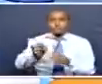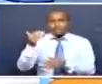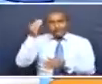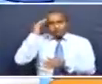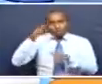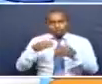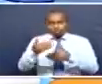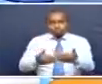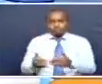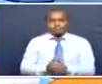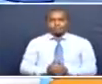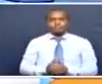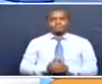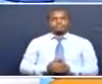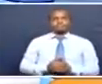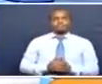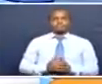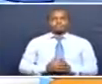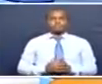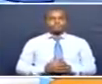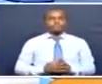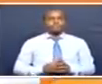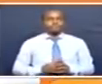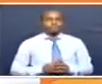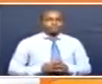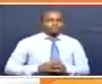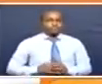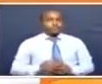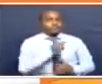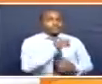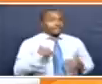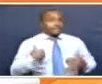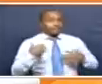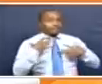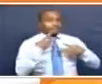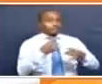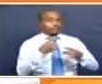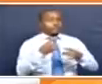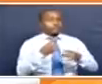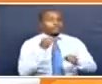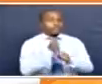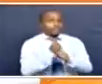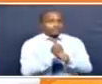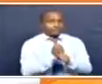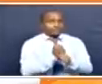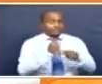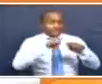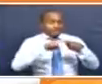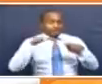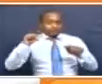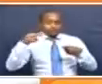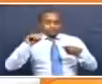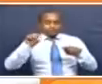about okay, it. Let me get to that. Mudomi has an interesting task, because he has to deal with ghosts. And he has to deal with casual workers. He